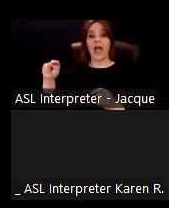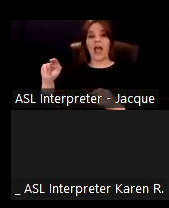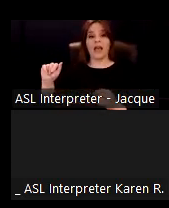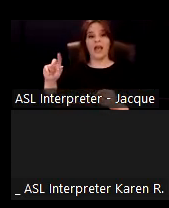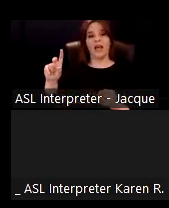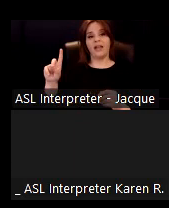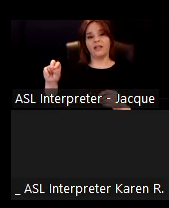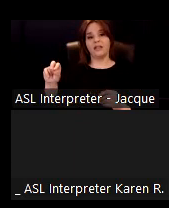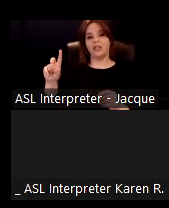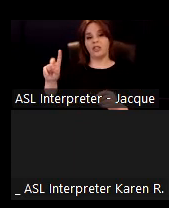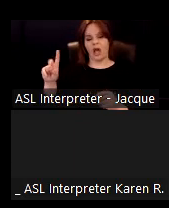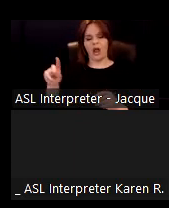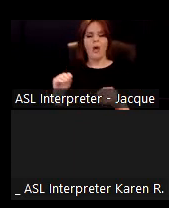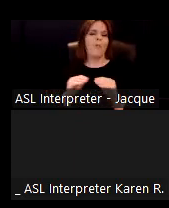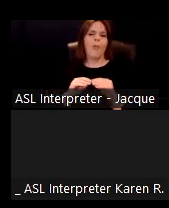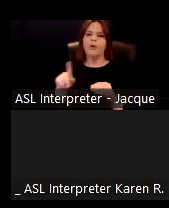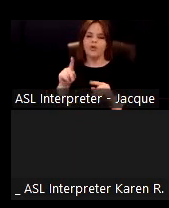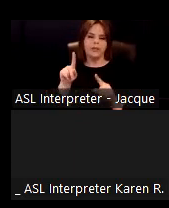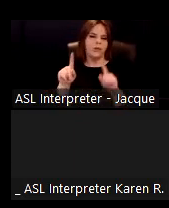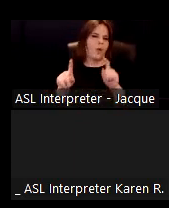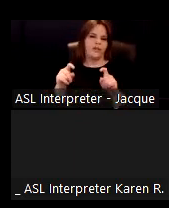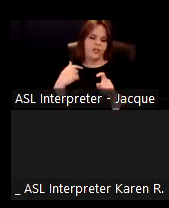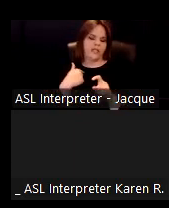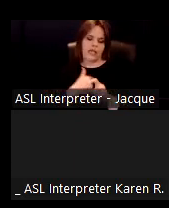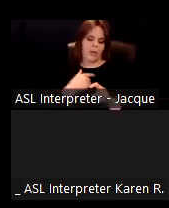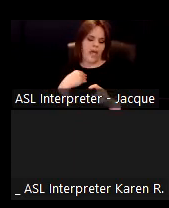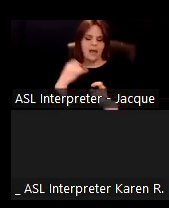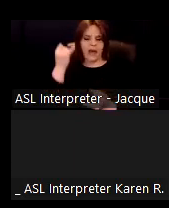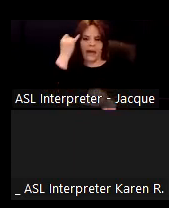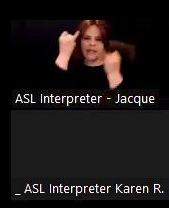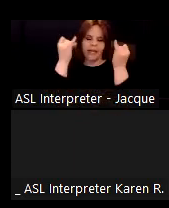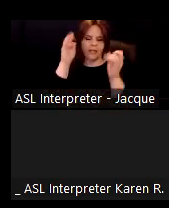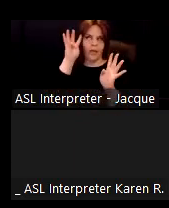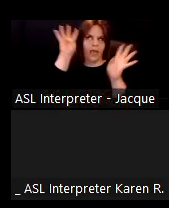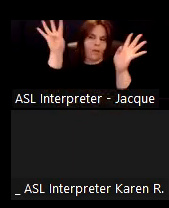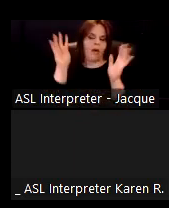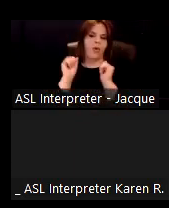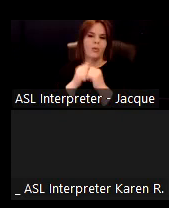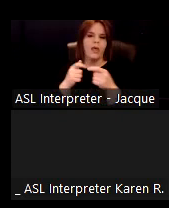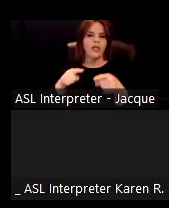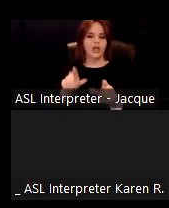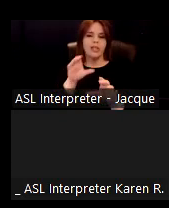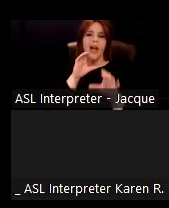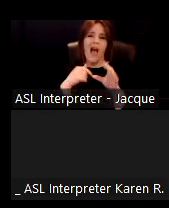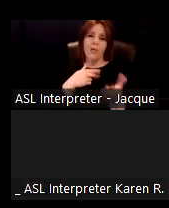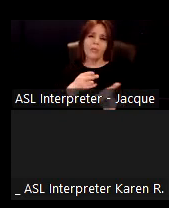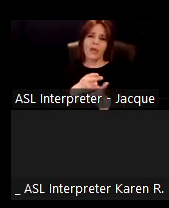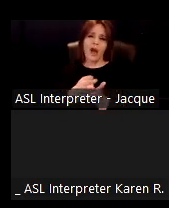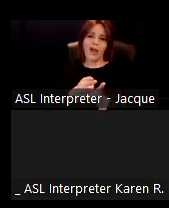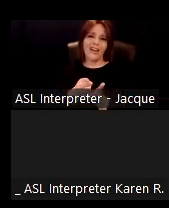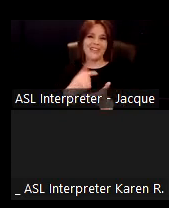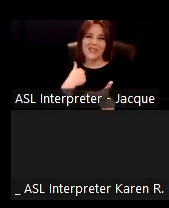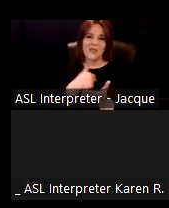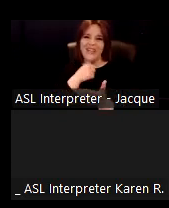More just questions that we had and ideas that we came up with during the conversation. I'll be honest, we didn't get too